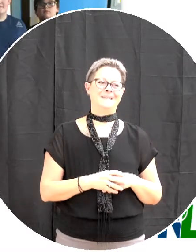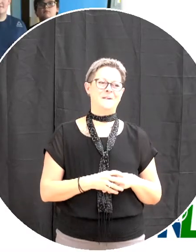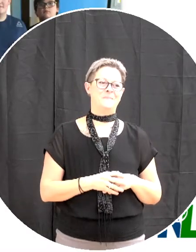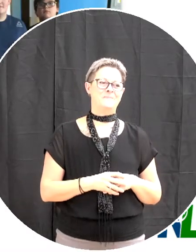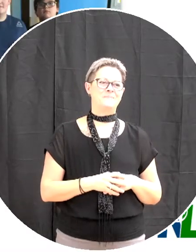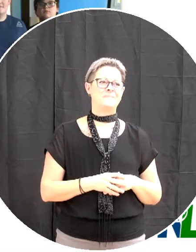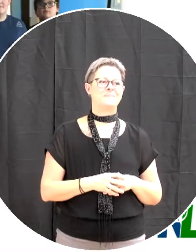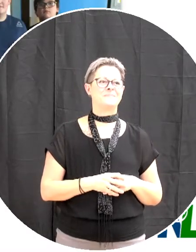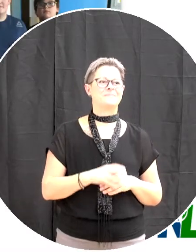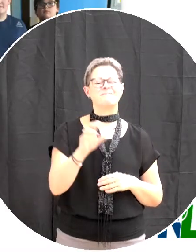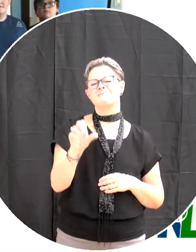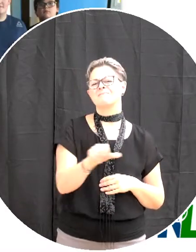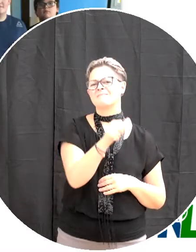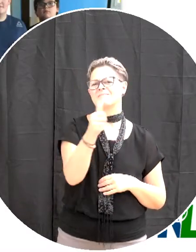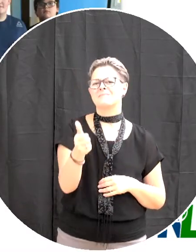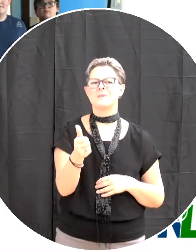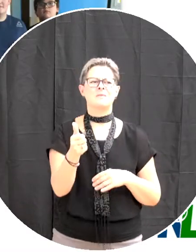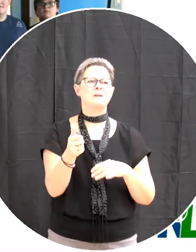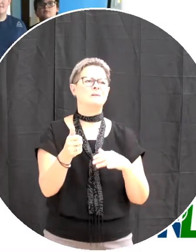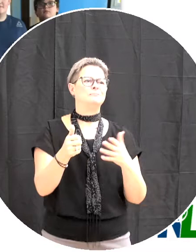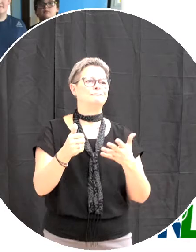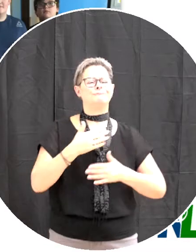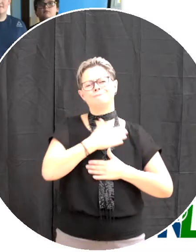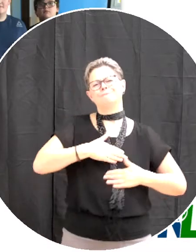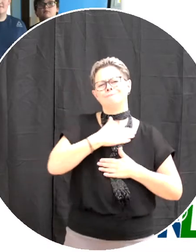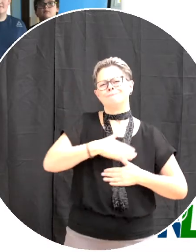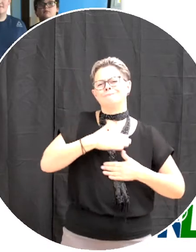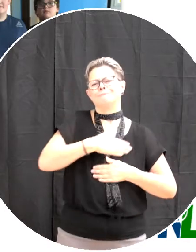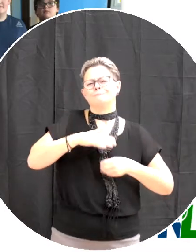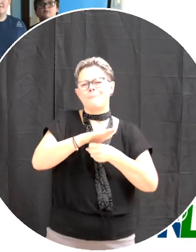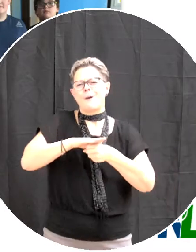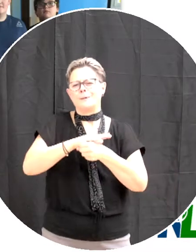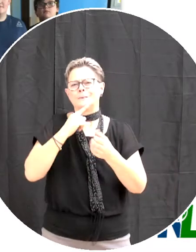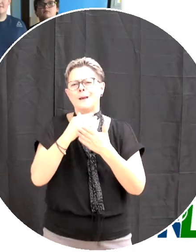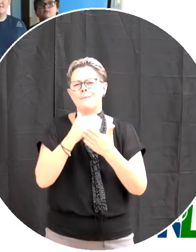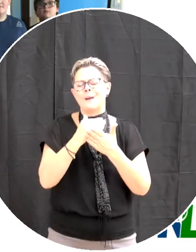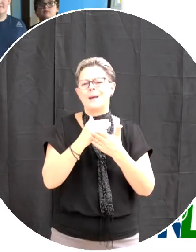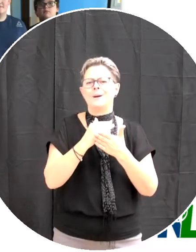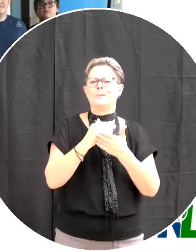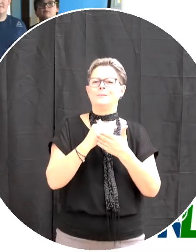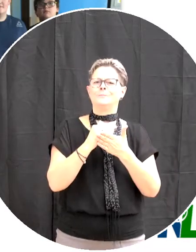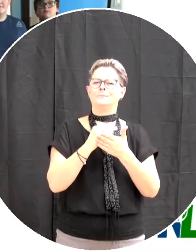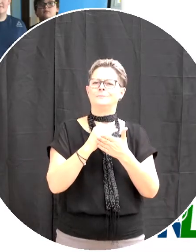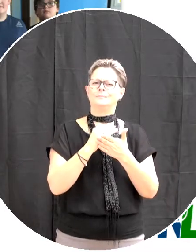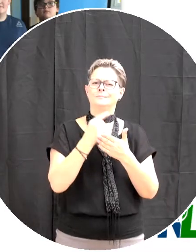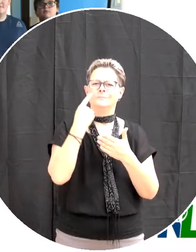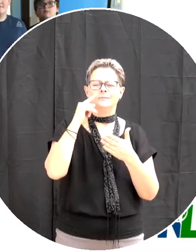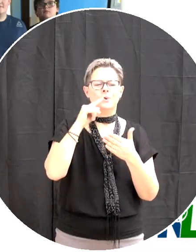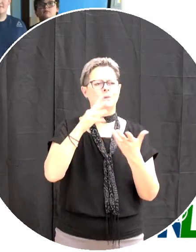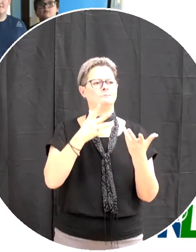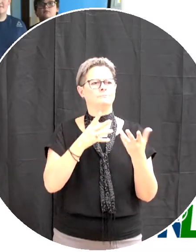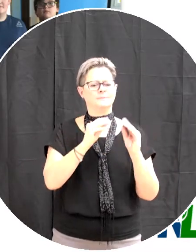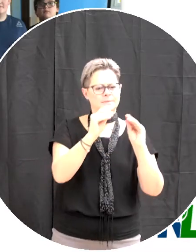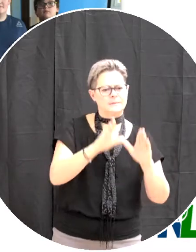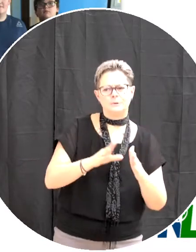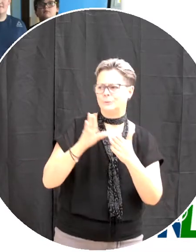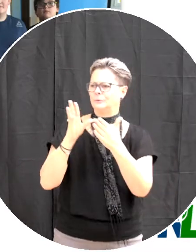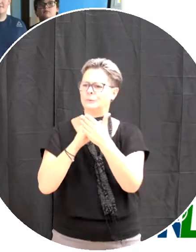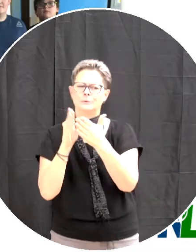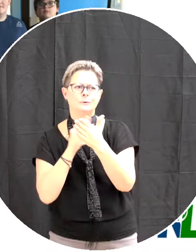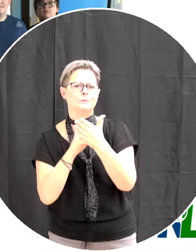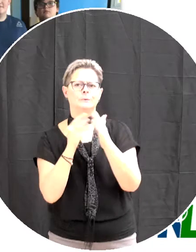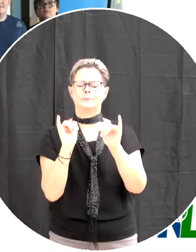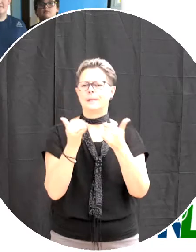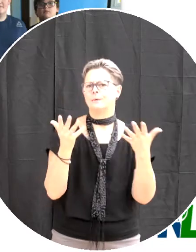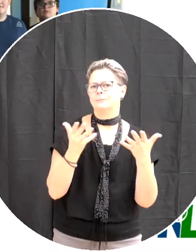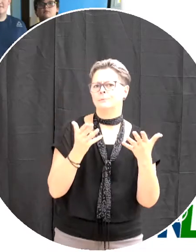Of course, other curricular areas have also been emphasized. A big push with respect to responsive teaching and learning. The district implemented